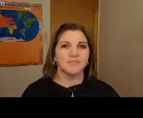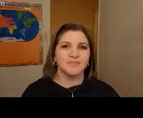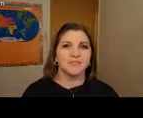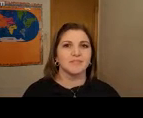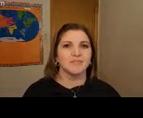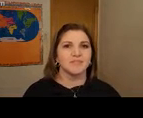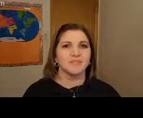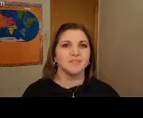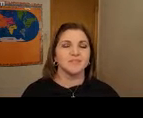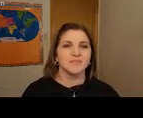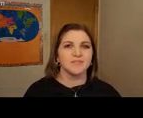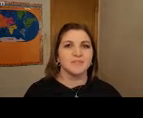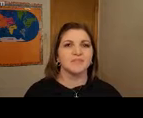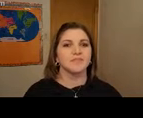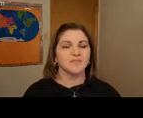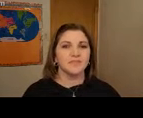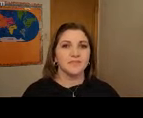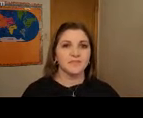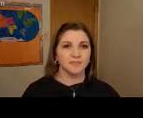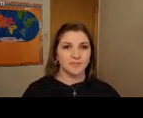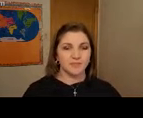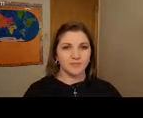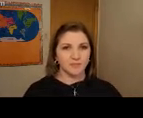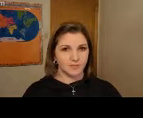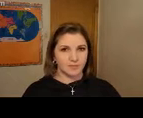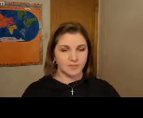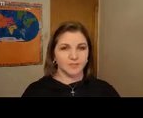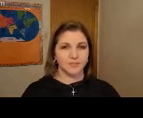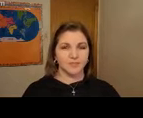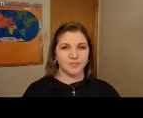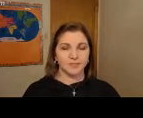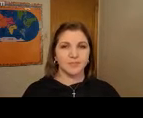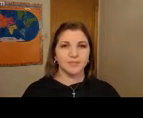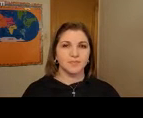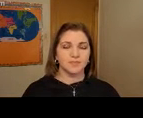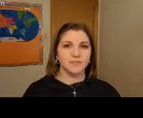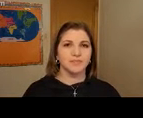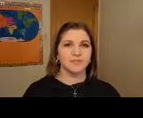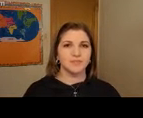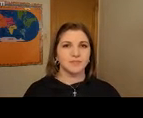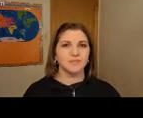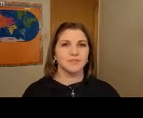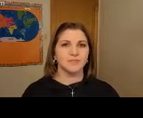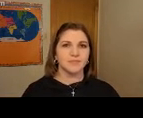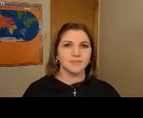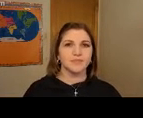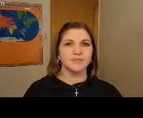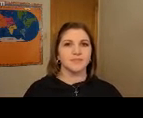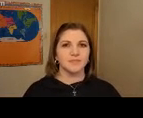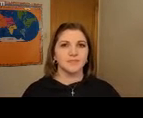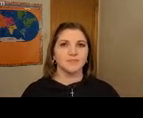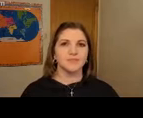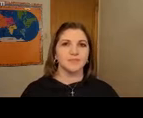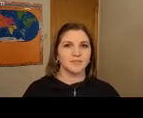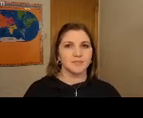we do. But what's even wiser, before I write, I'ma use a graphic organizer, a Venn diagram. Yeah, I'll show you